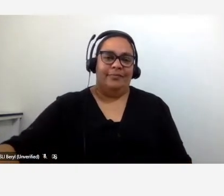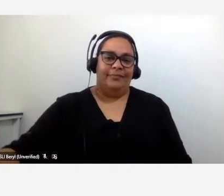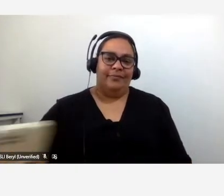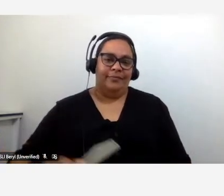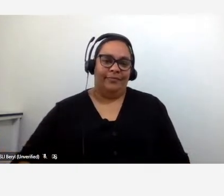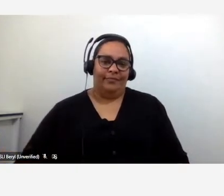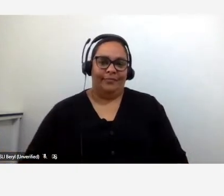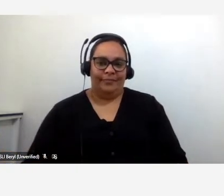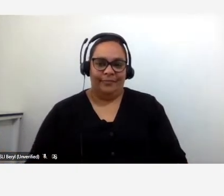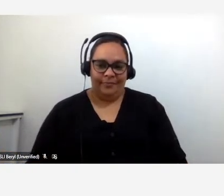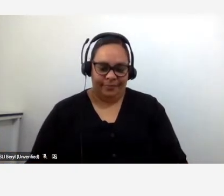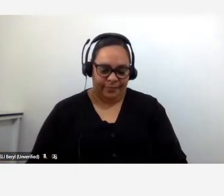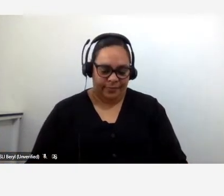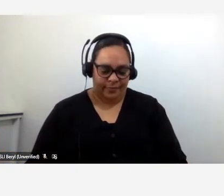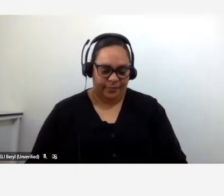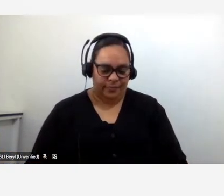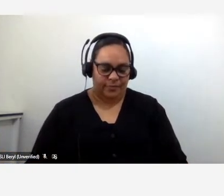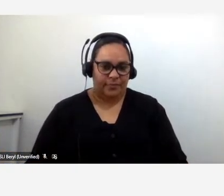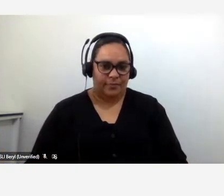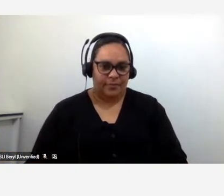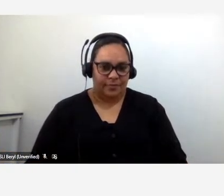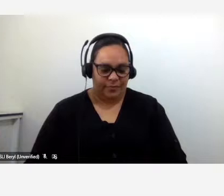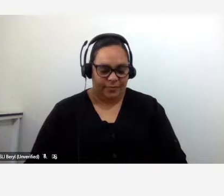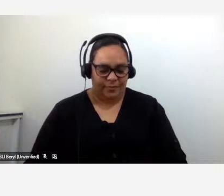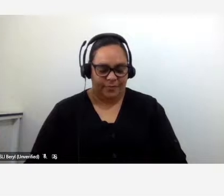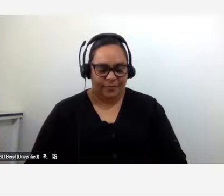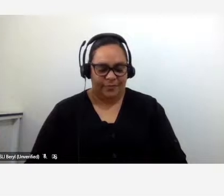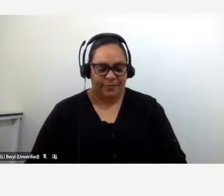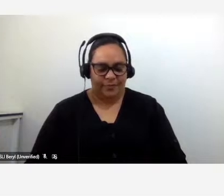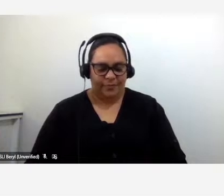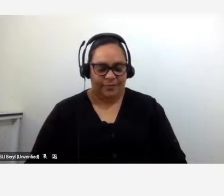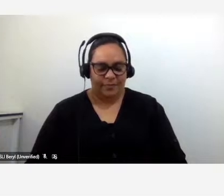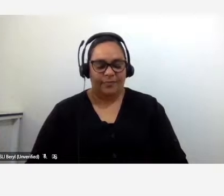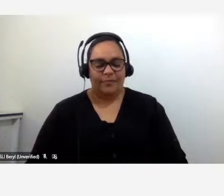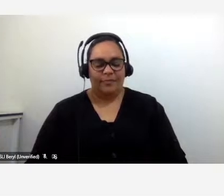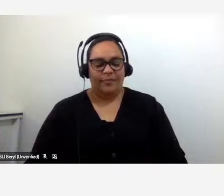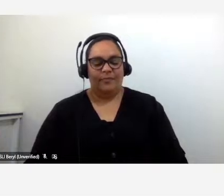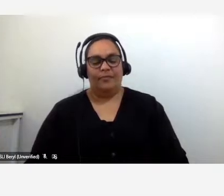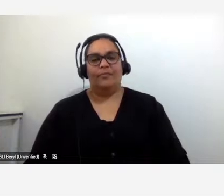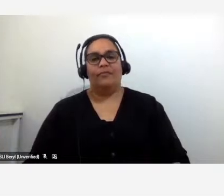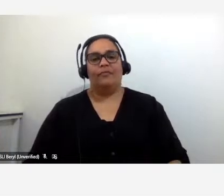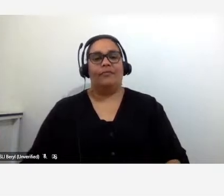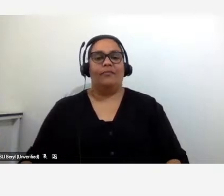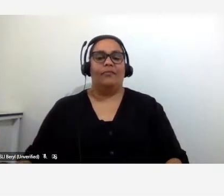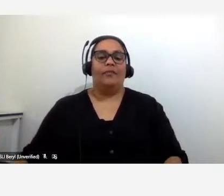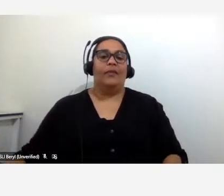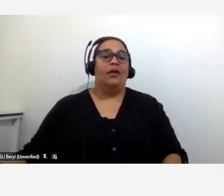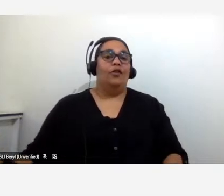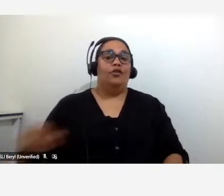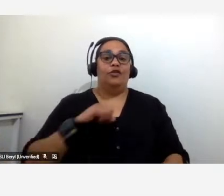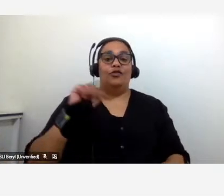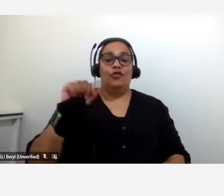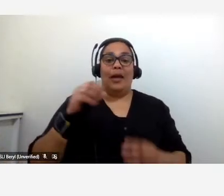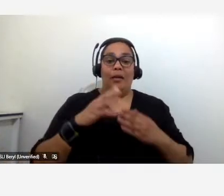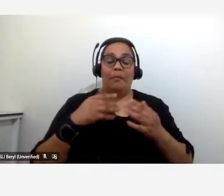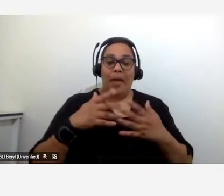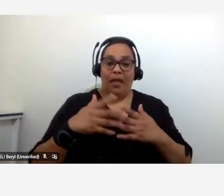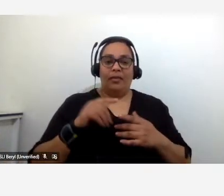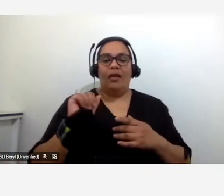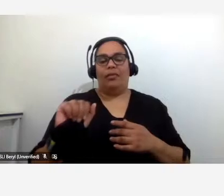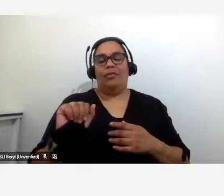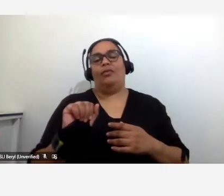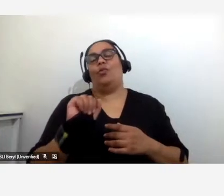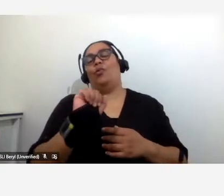So it is technical questions. I'll leave to the team to respond. On the strike matter, they'll also respond to the